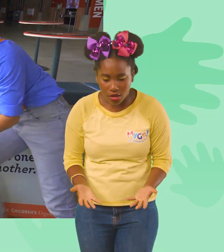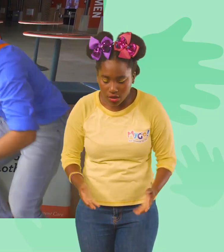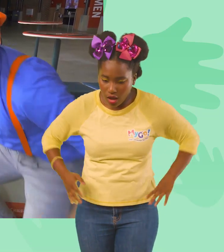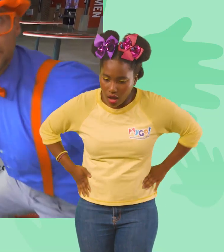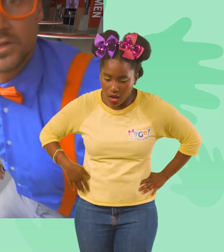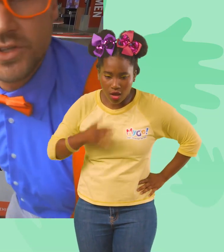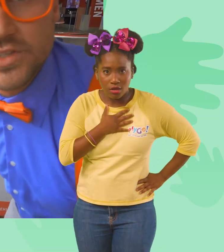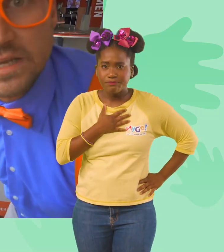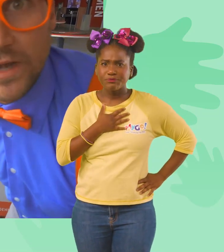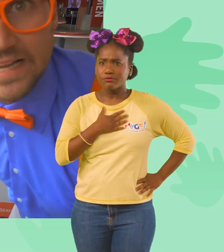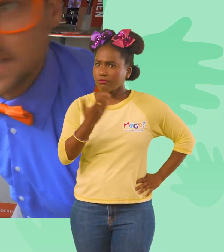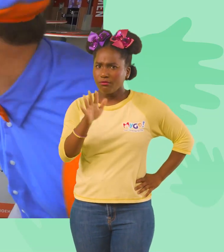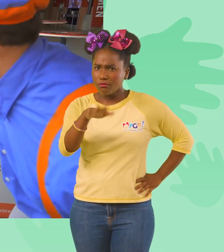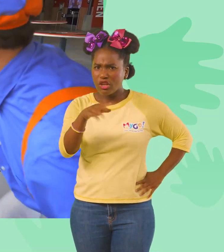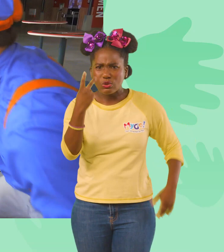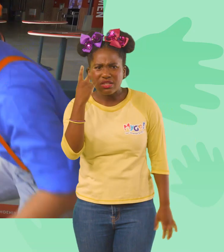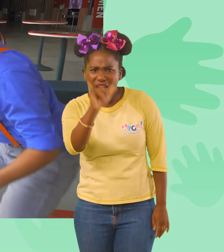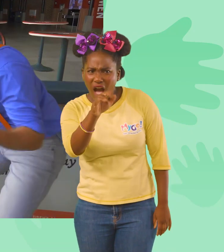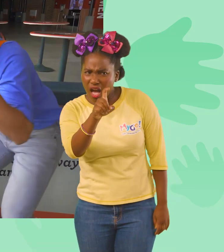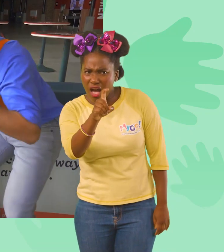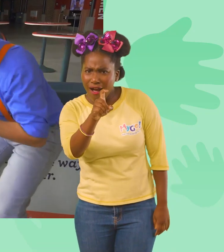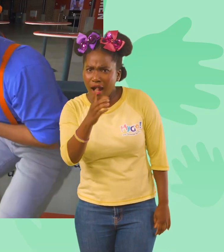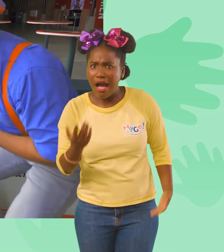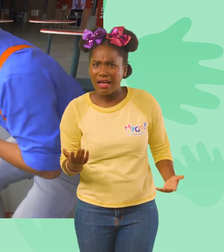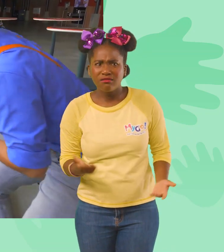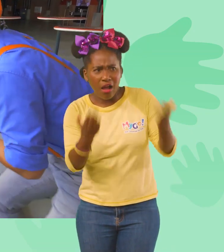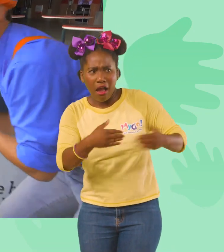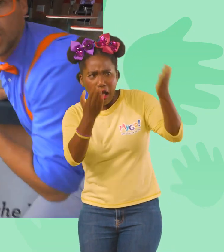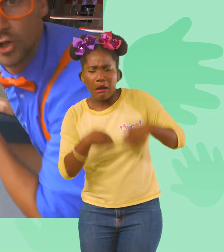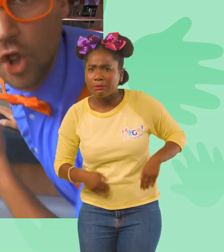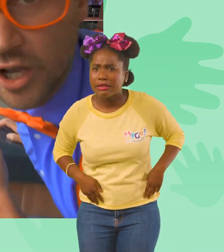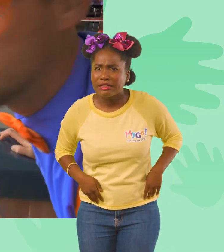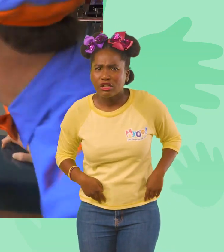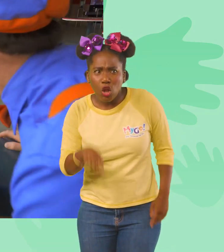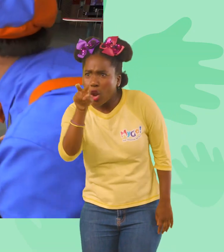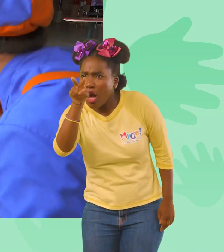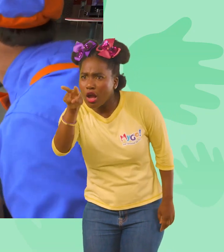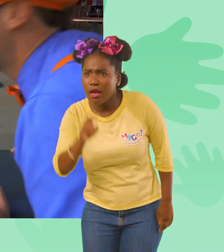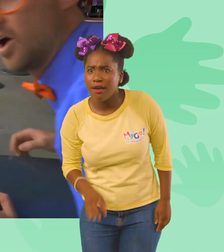Oh. Do you see what I see? Come here. Look!